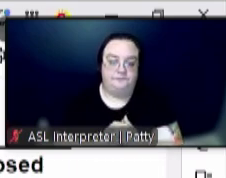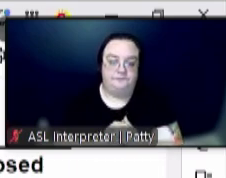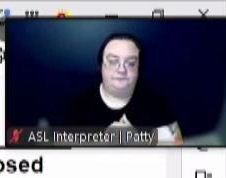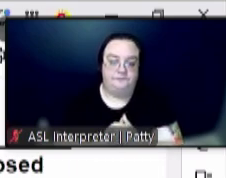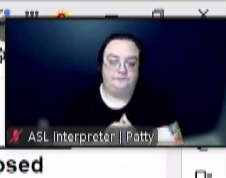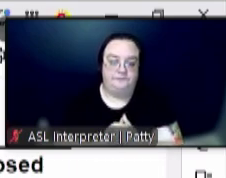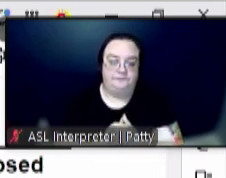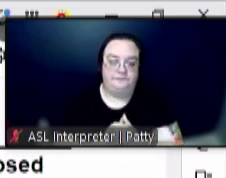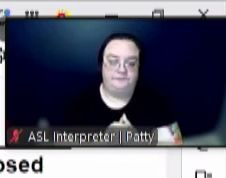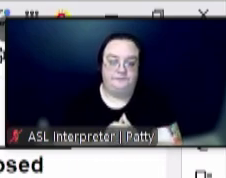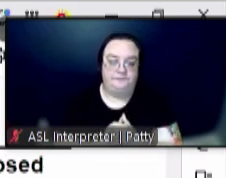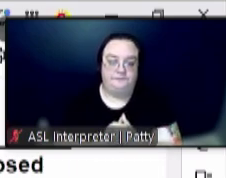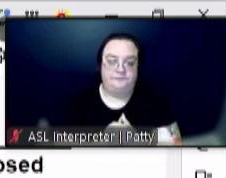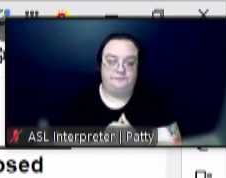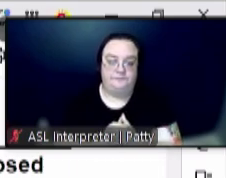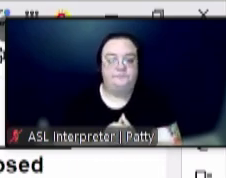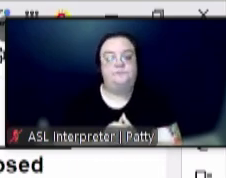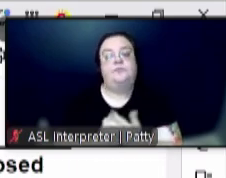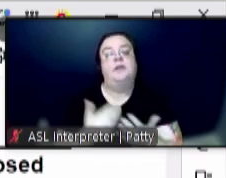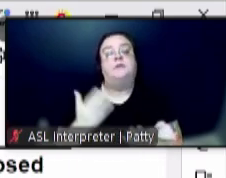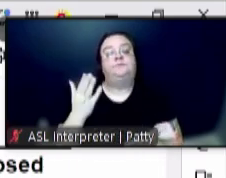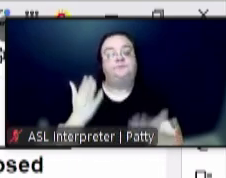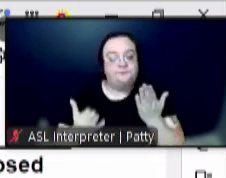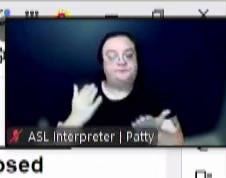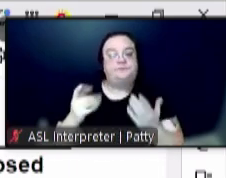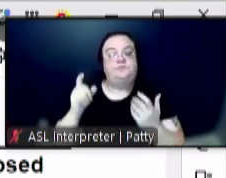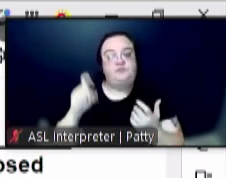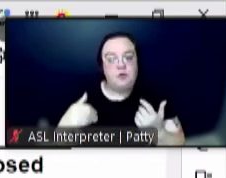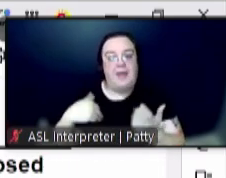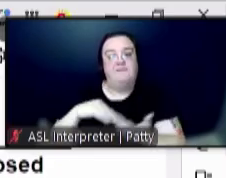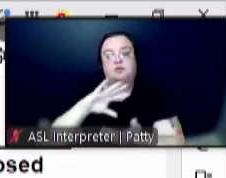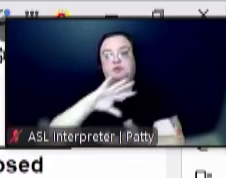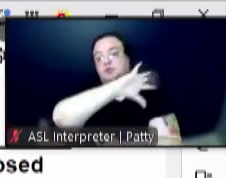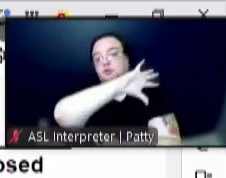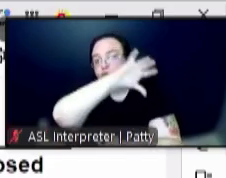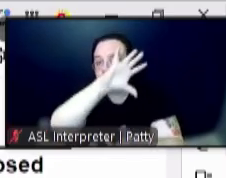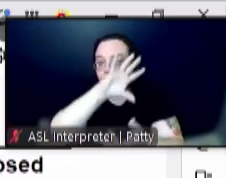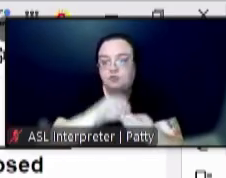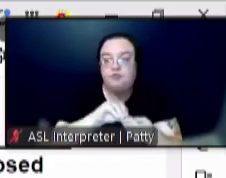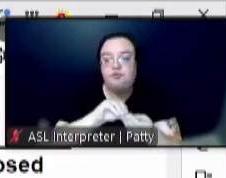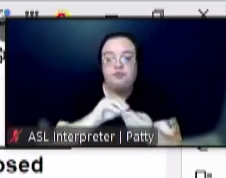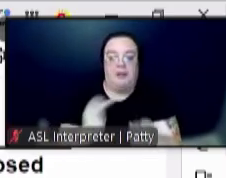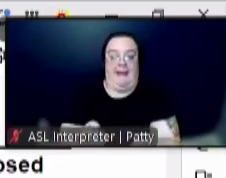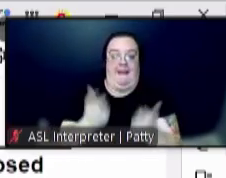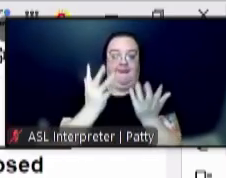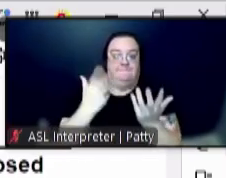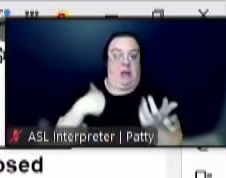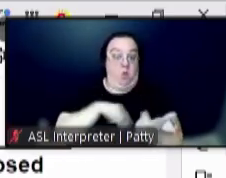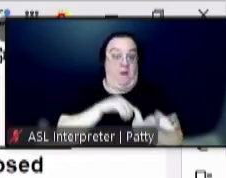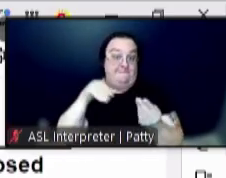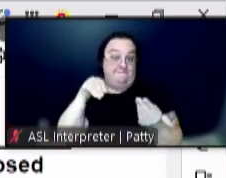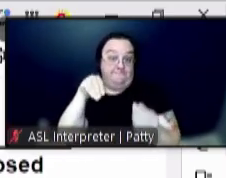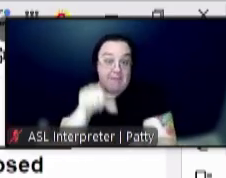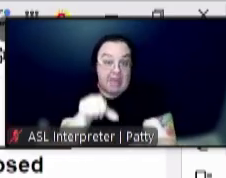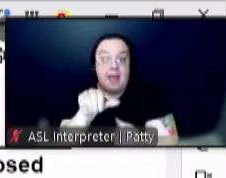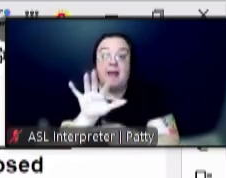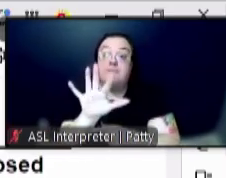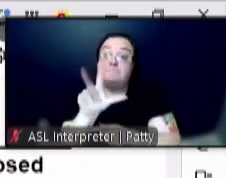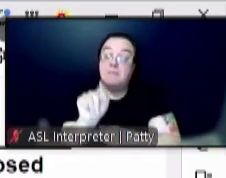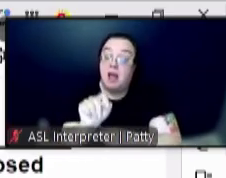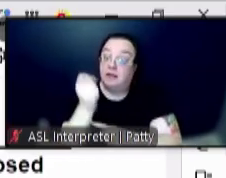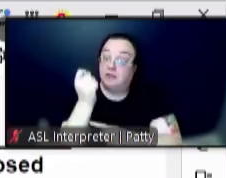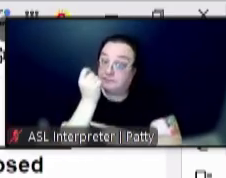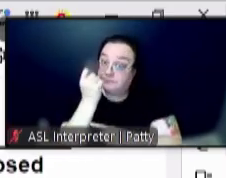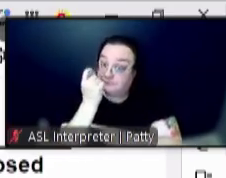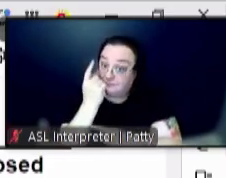entire number there of what we spend, but also